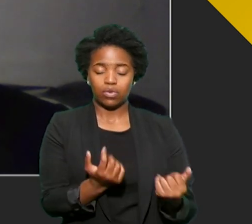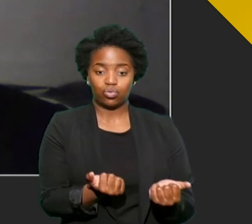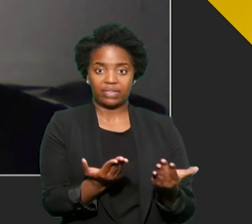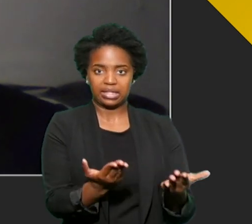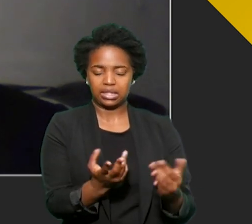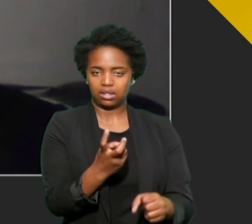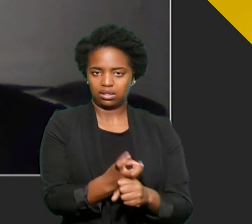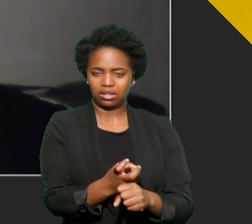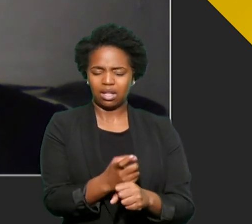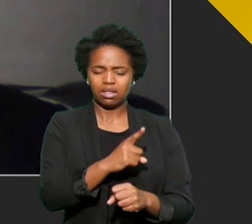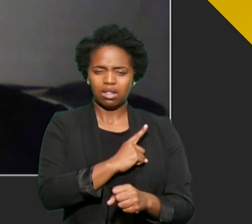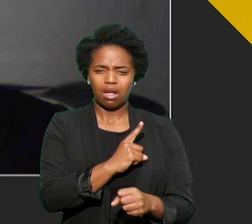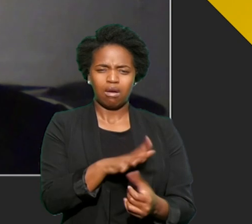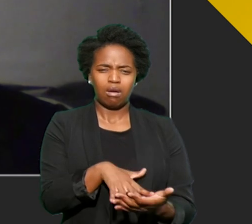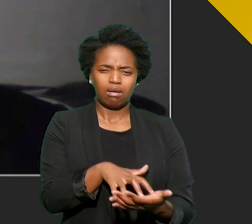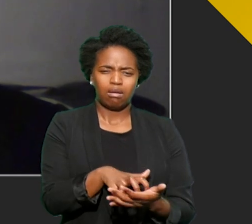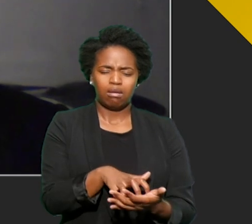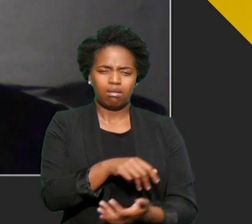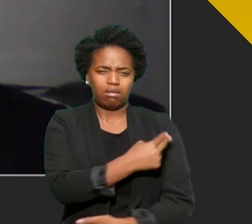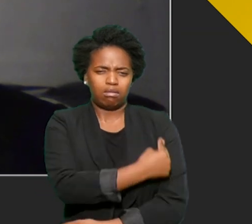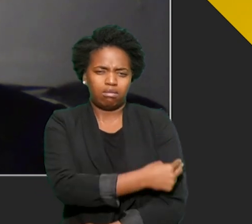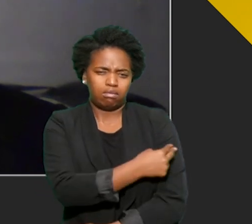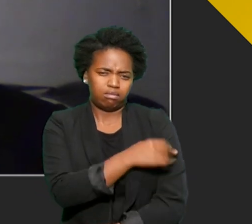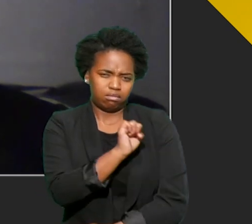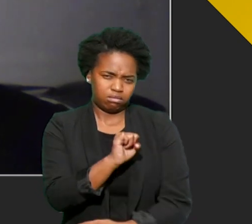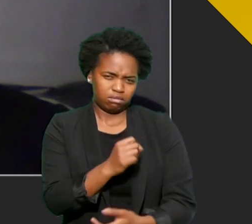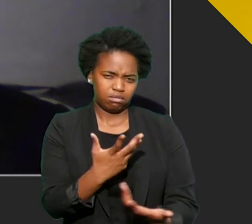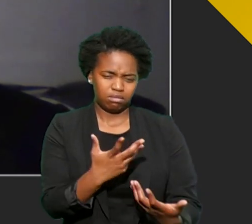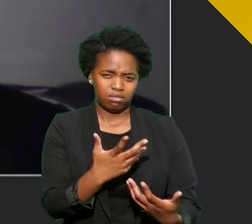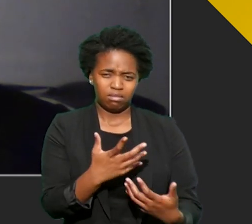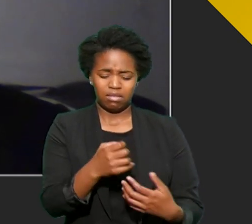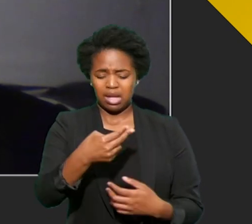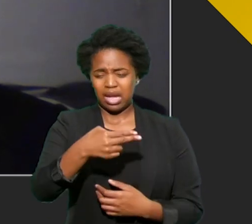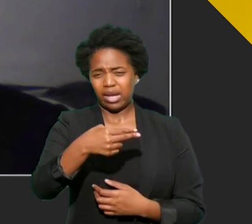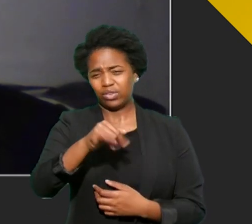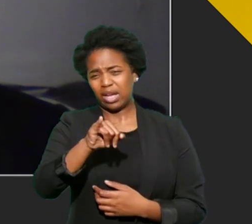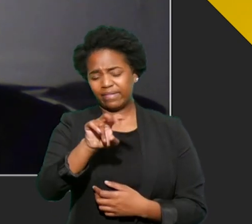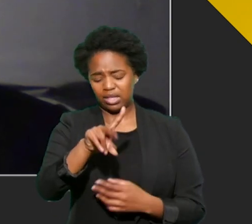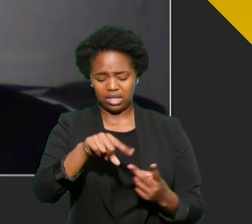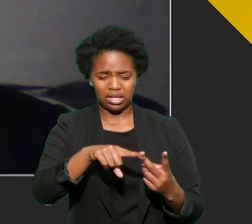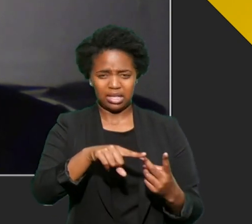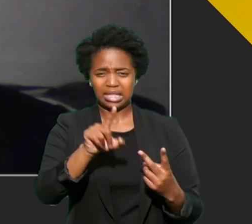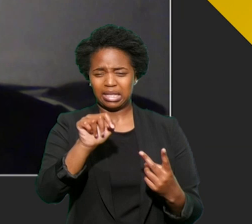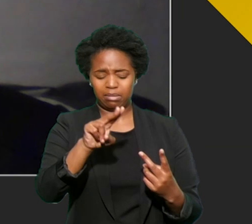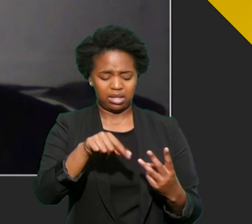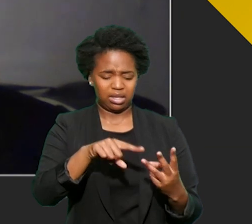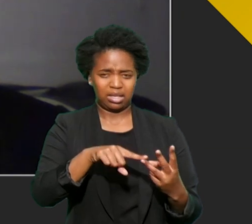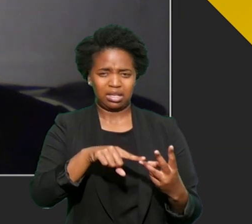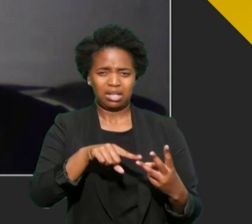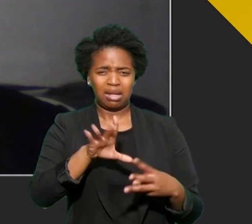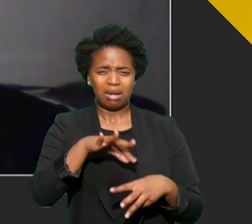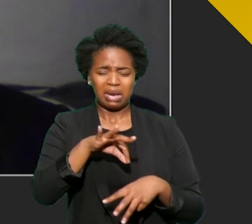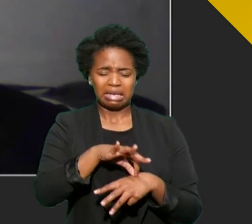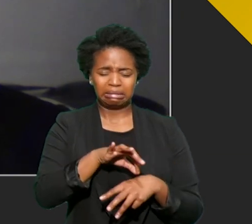The result is poor health and livelihoods, high prevalence of HIV, AIDS, TB, and malaria, even though treatment is